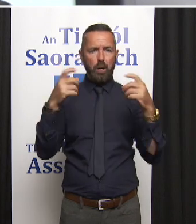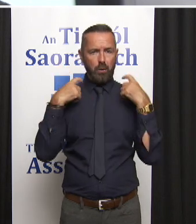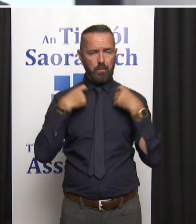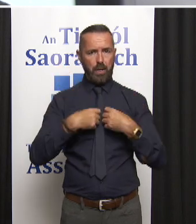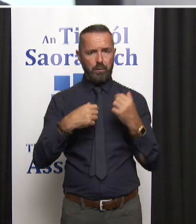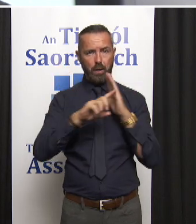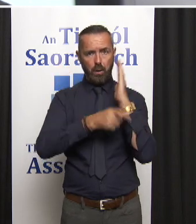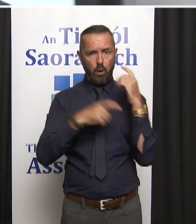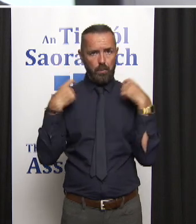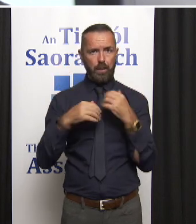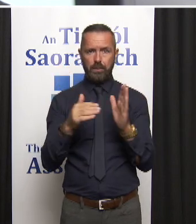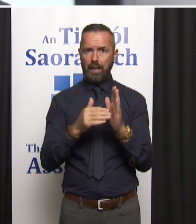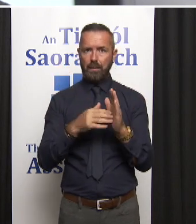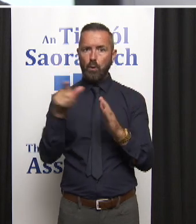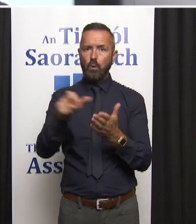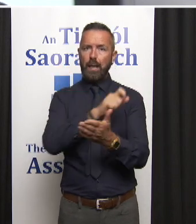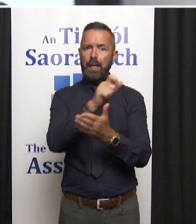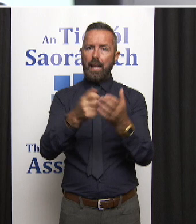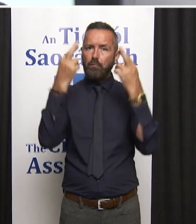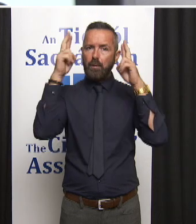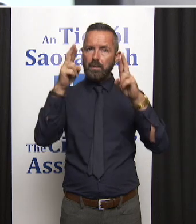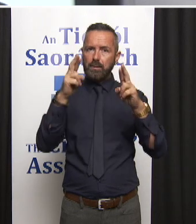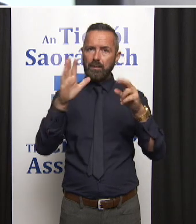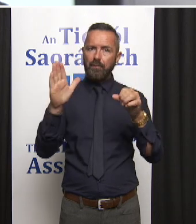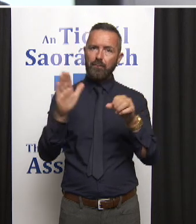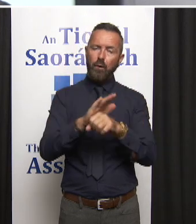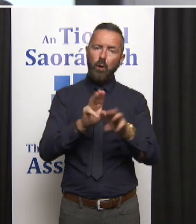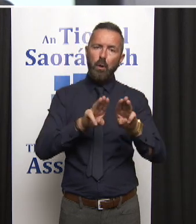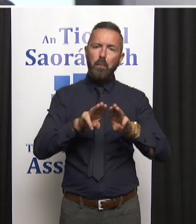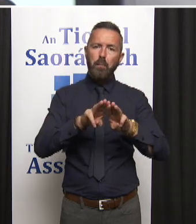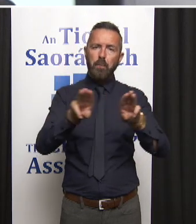elected representatives who have given such incredible public service.